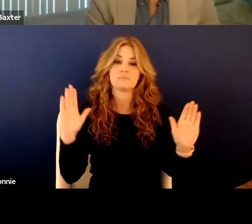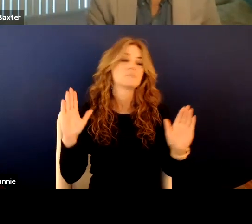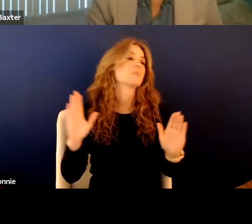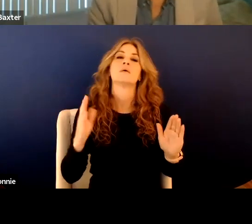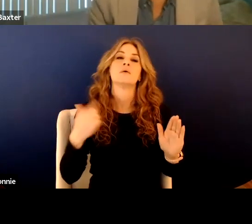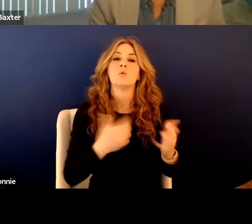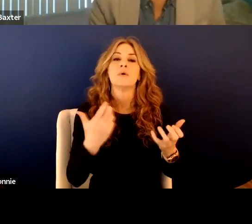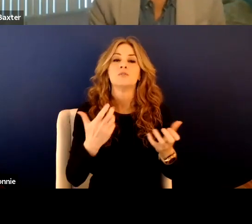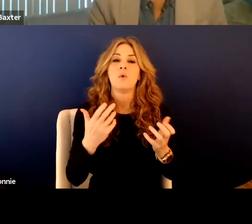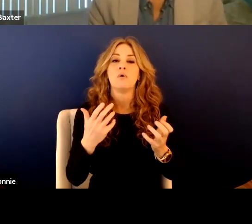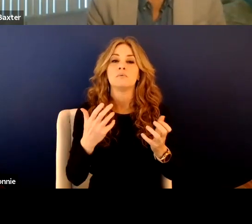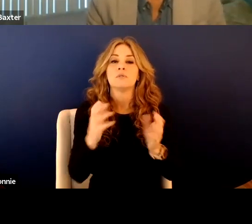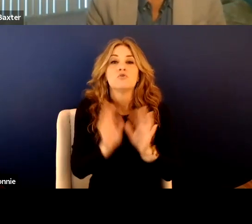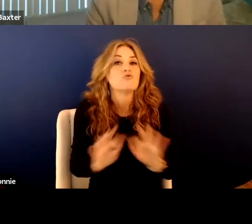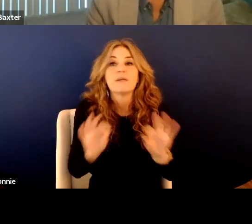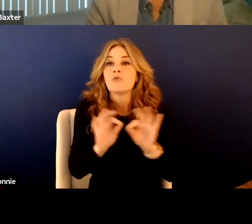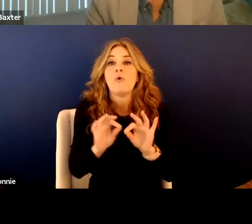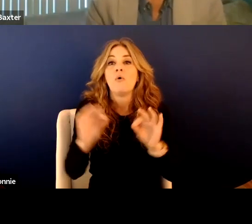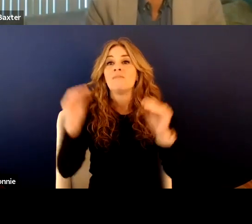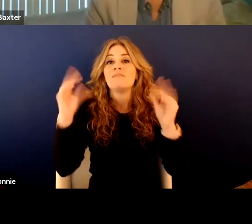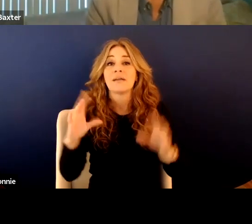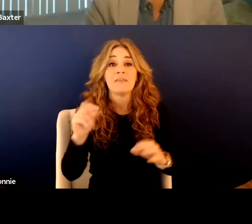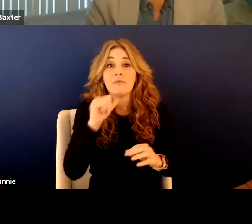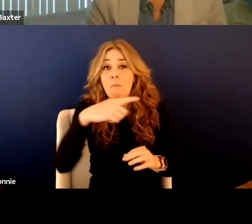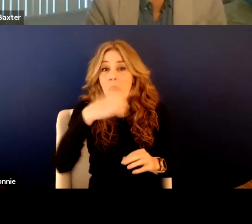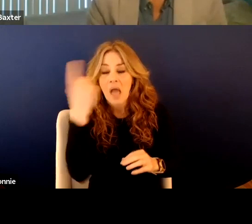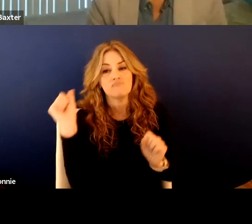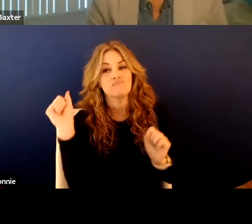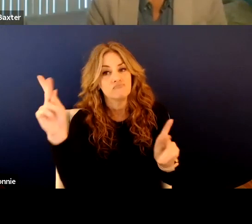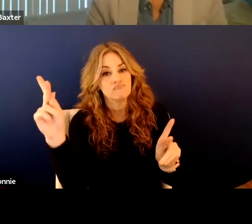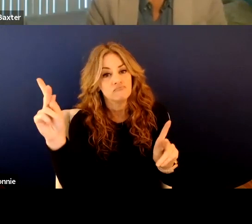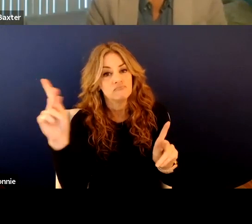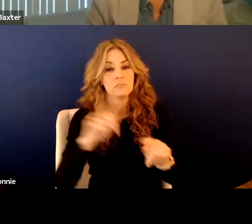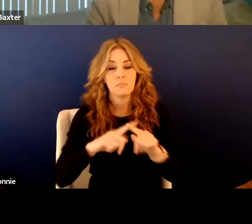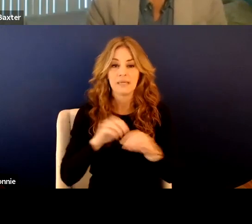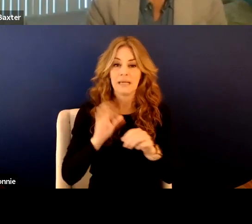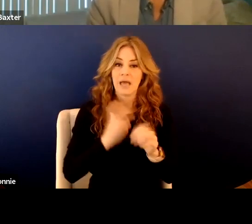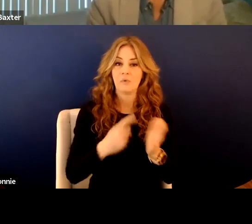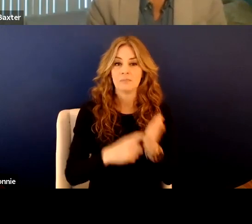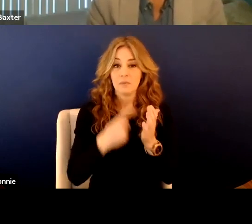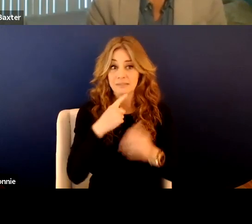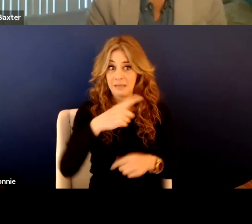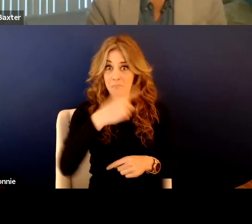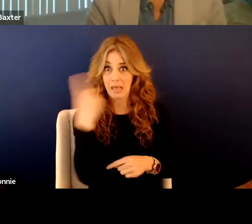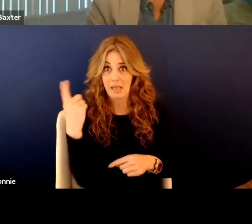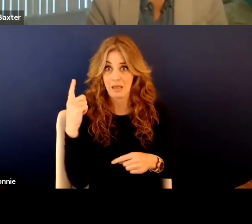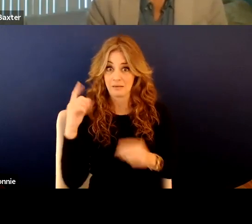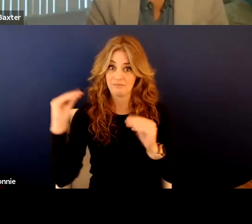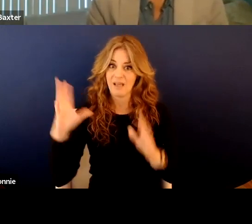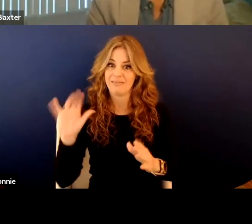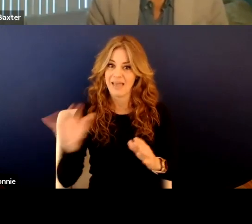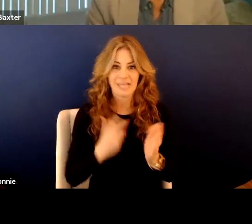We just want critical faculty. Mm-hmm. If they're not Black, that's also okay. Mm-hmm. But in our demand, we said Black faculty because that's what demands are.